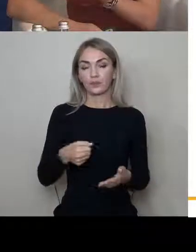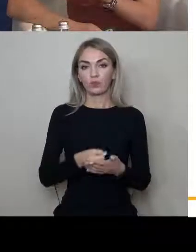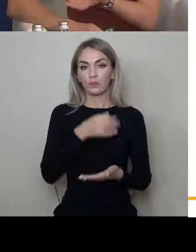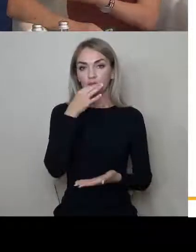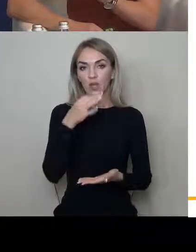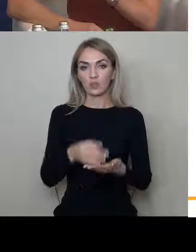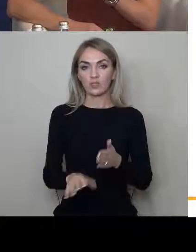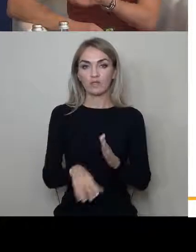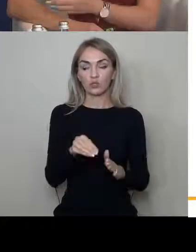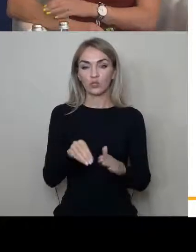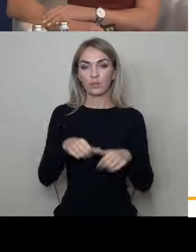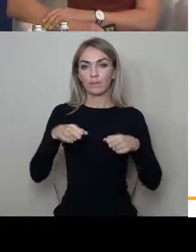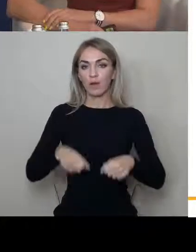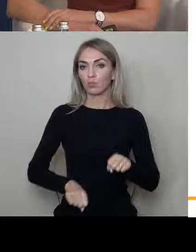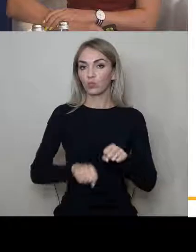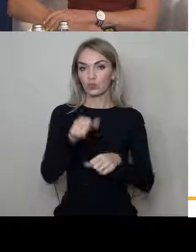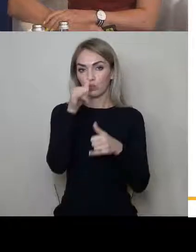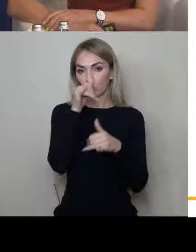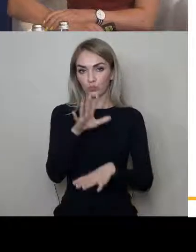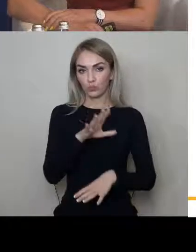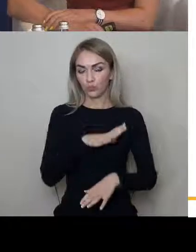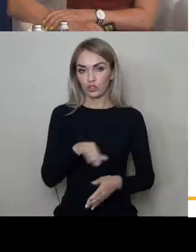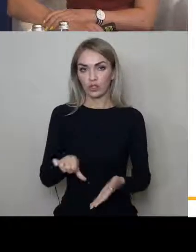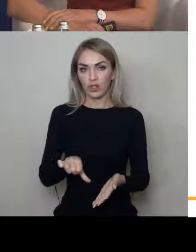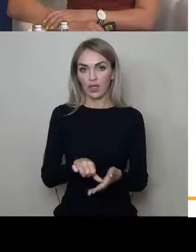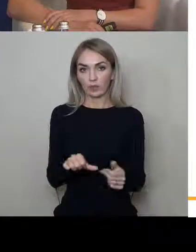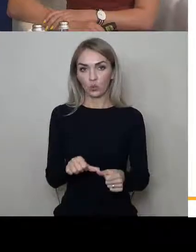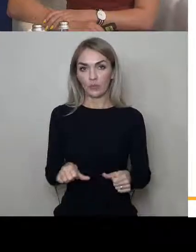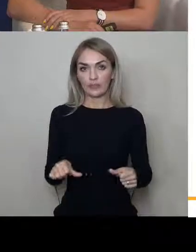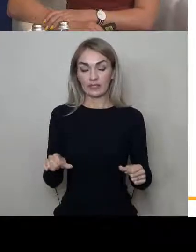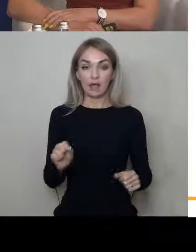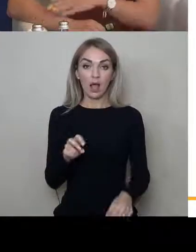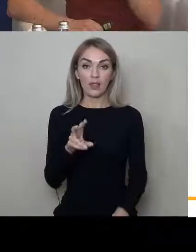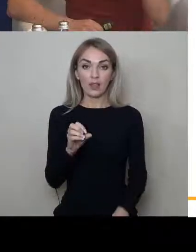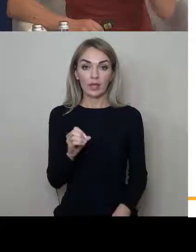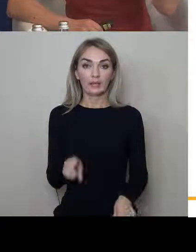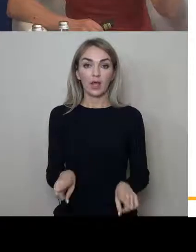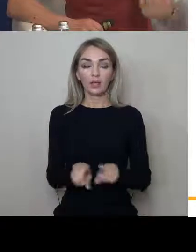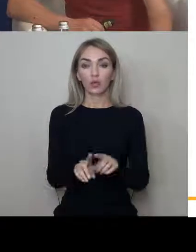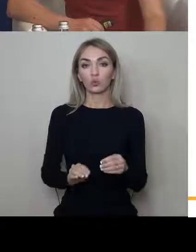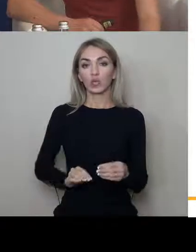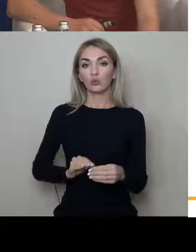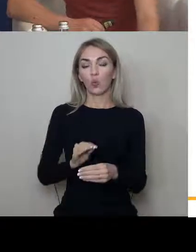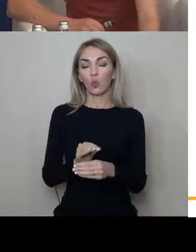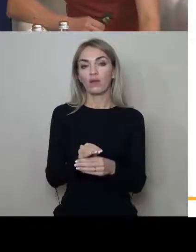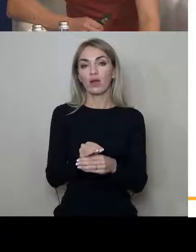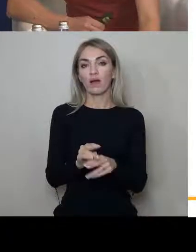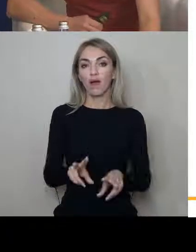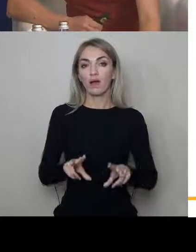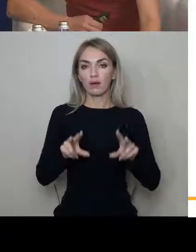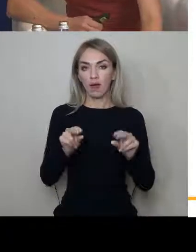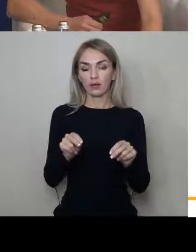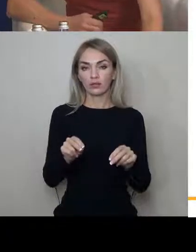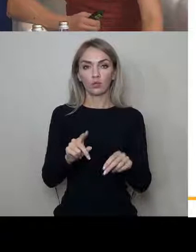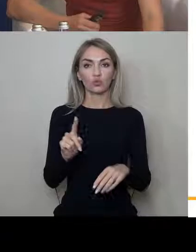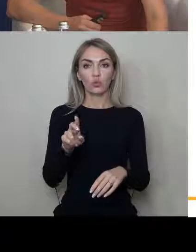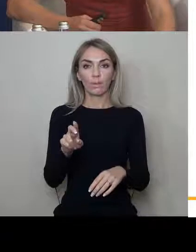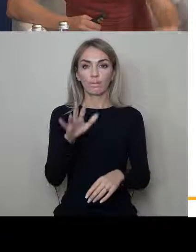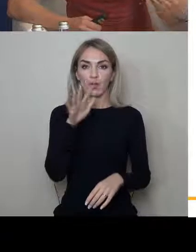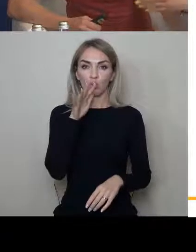are brought to account for election offenses cannot be members of the election commissions, but anyways we decided